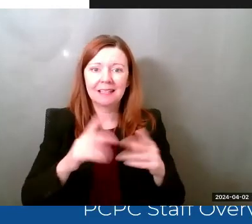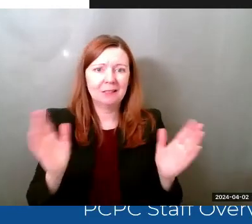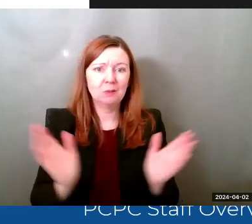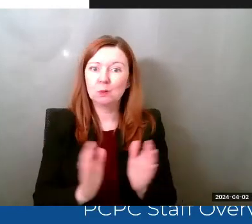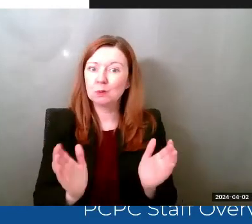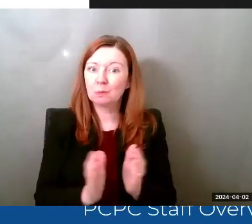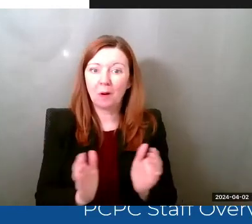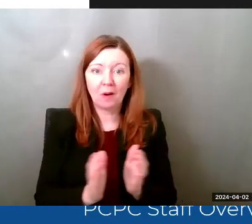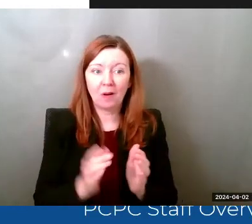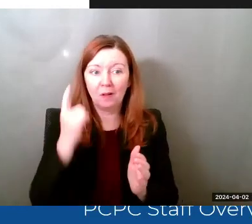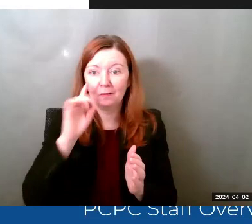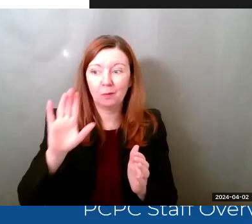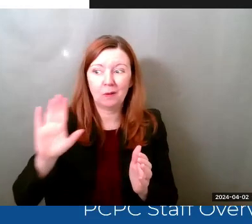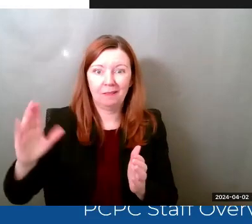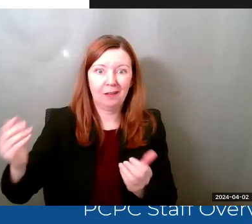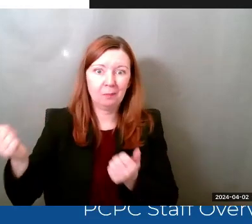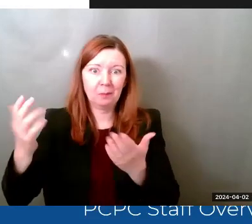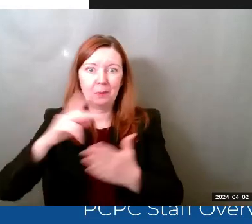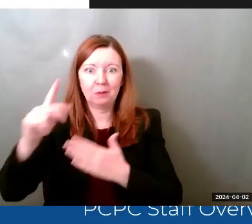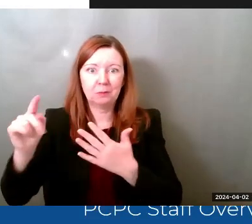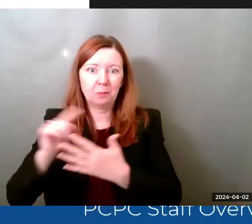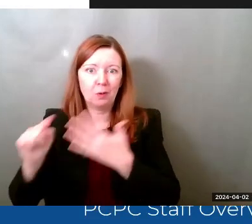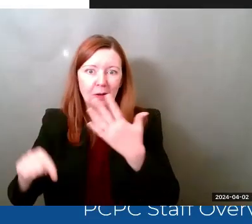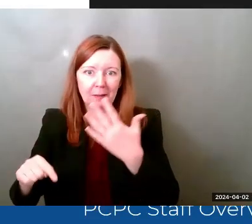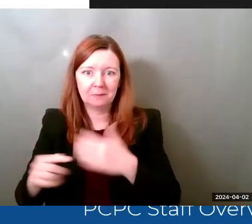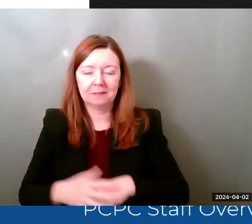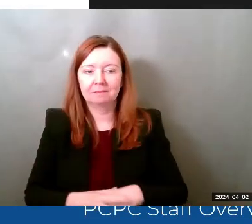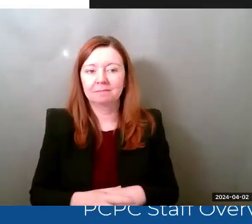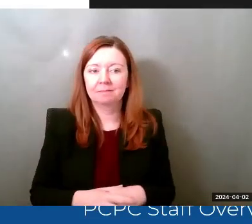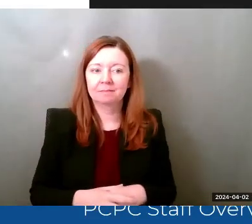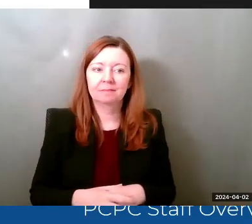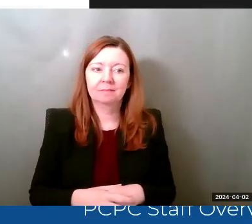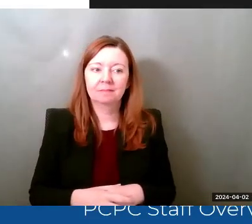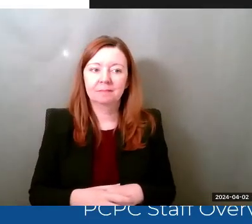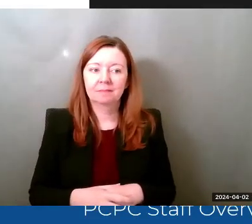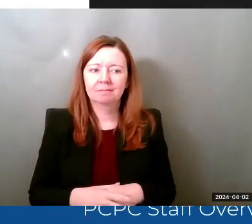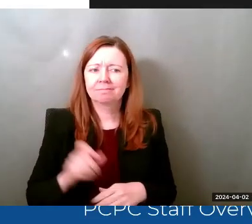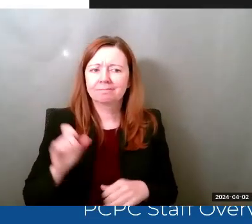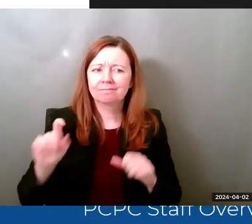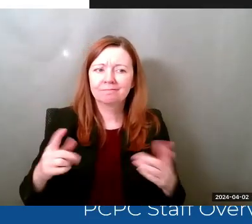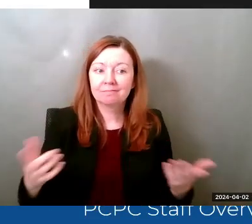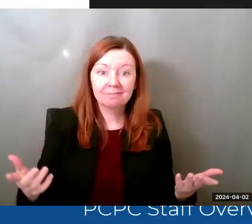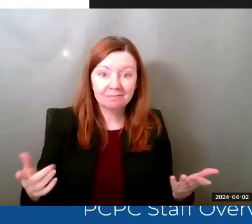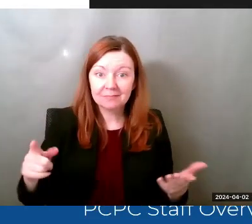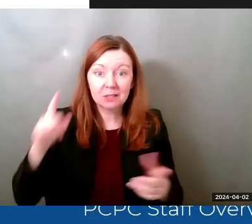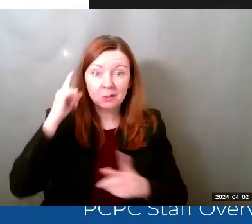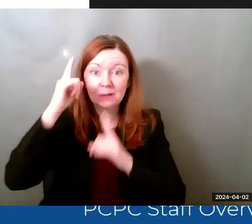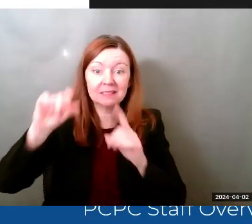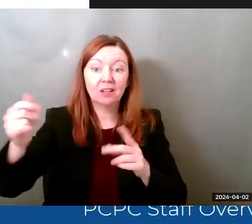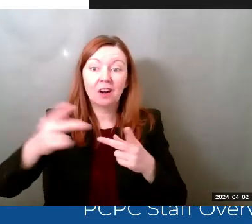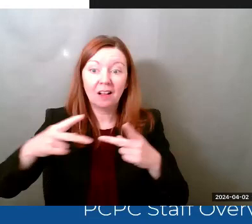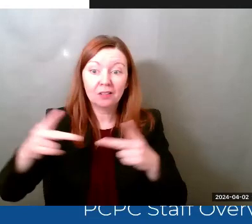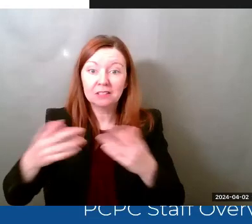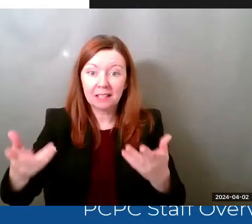too small for the proposed program, and they questioned if other sites were